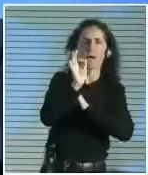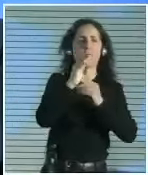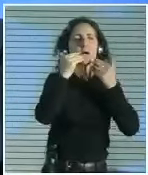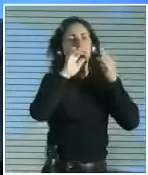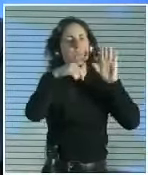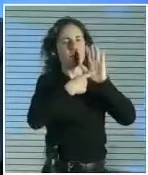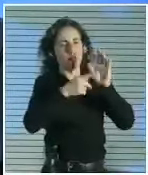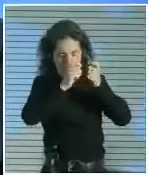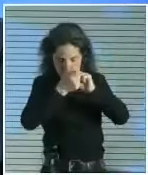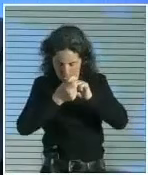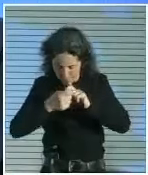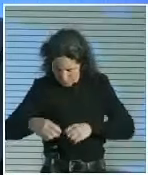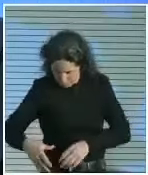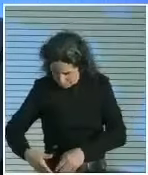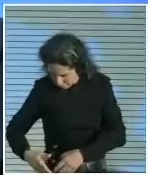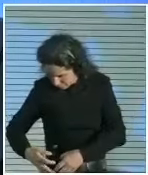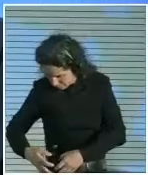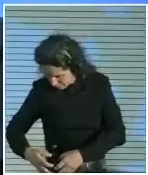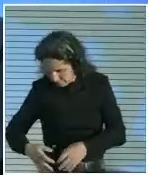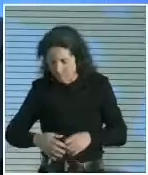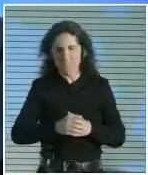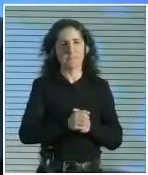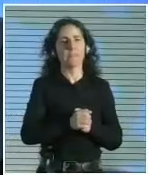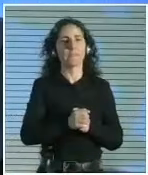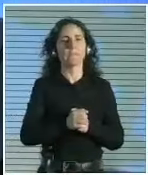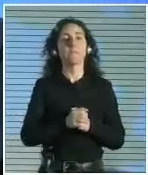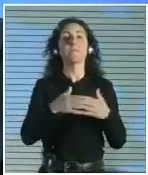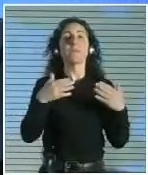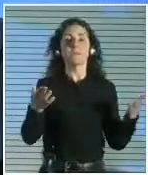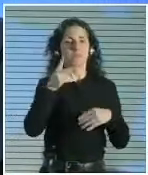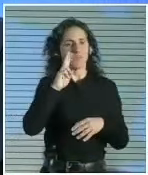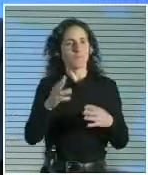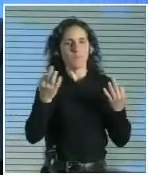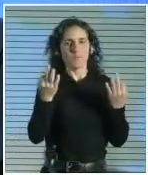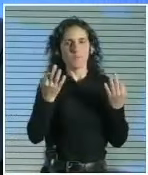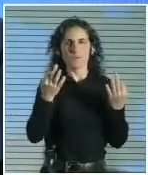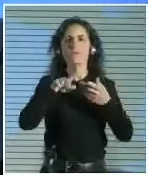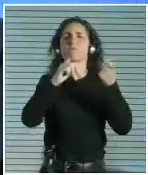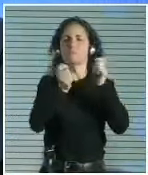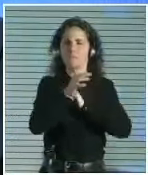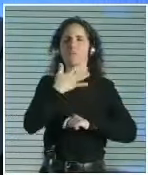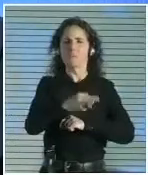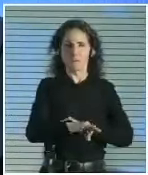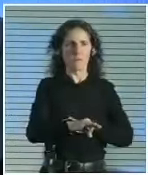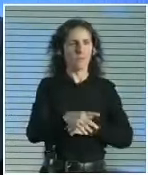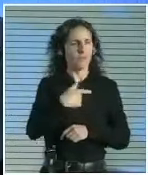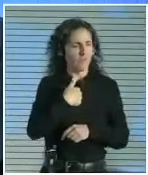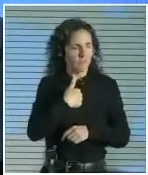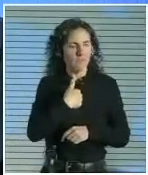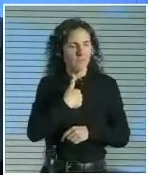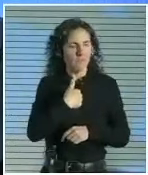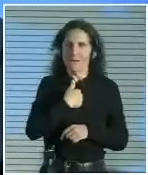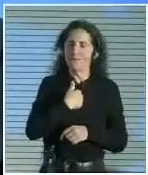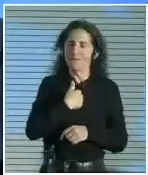it is that change is possible. And I was very much impressed, and I have to say and pay tribute to the wonderful engagement here